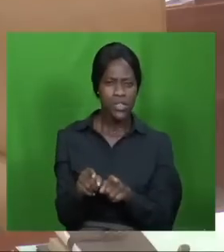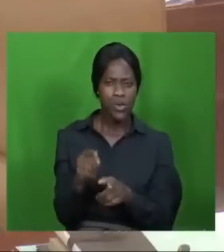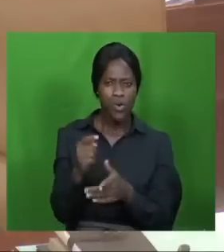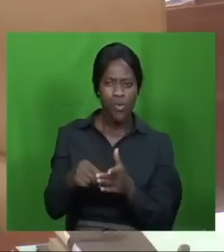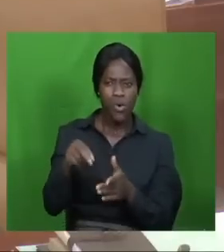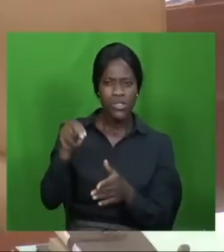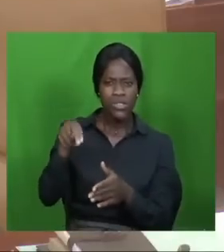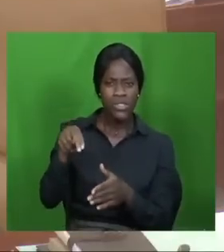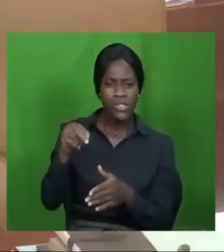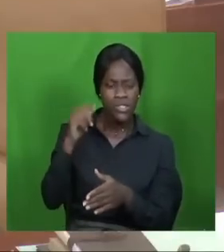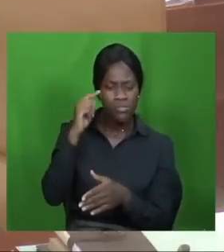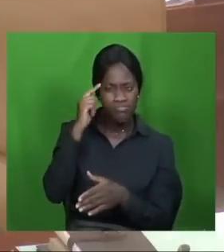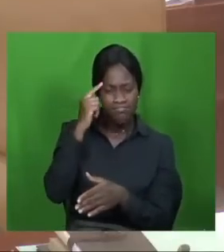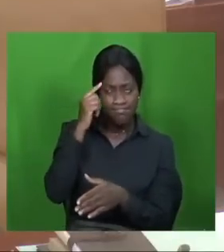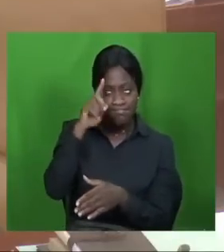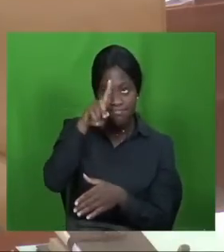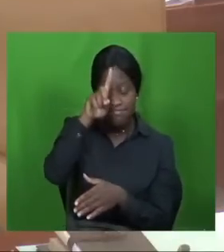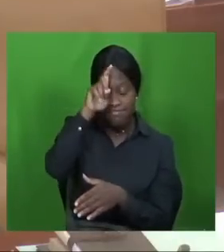Shiraj to